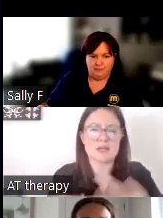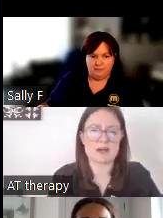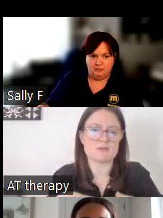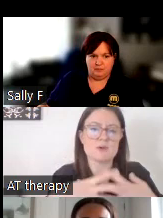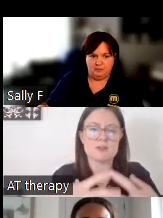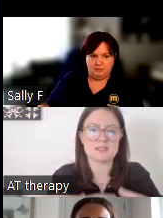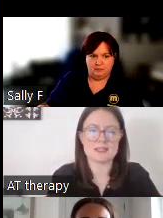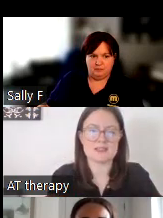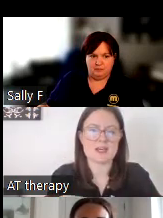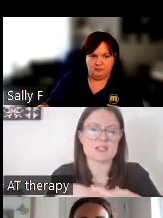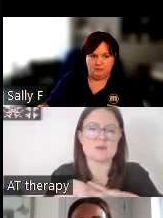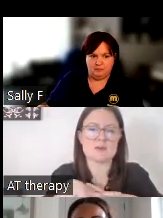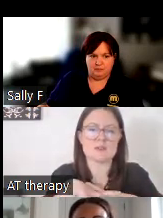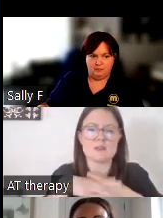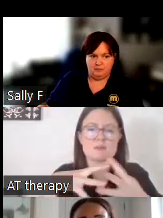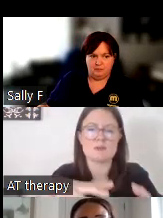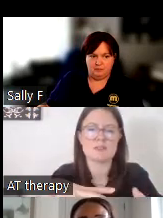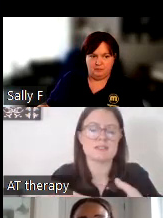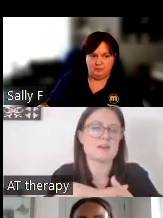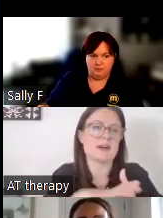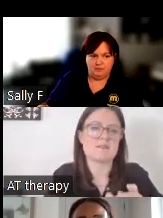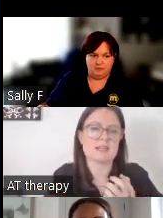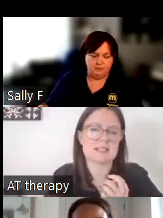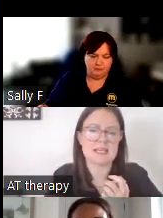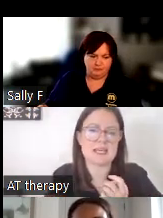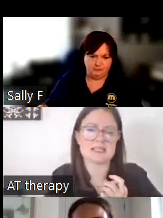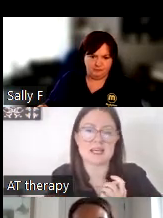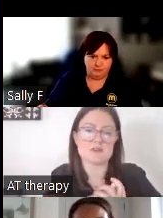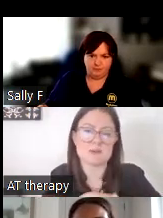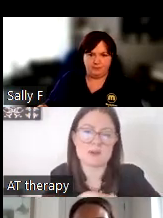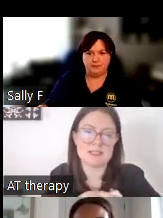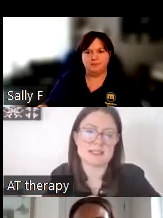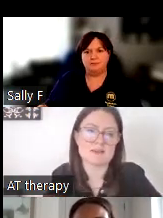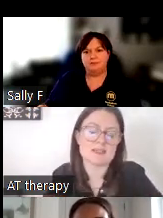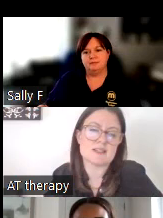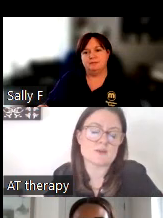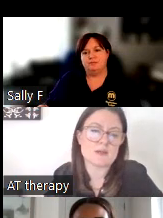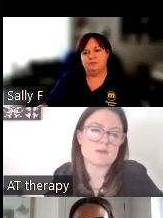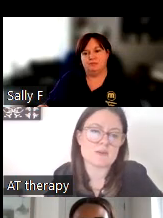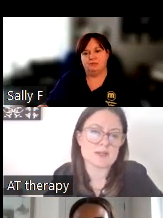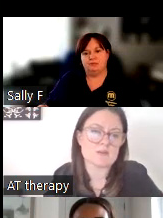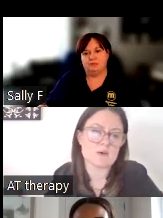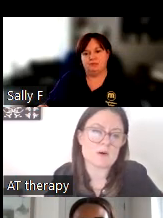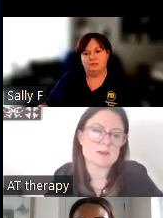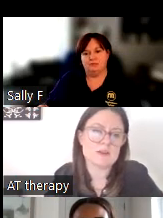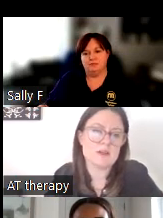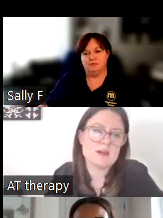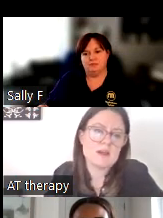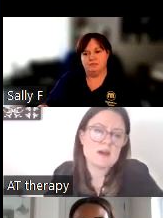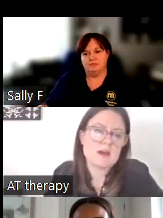not only about reporting concerns, but also supporting self-advocacy and self-reporting skills in the young people that we